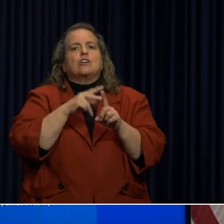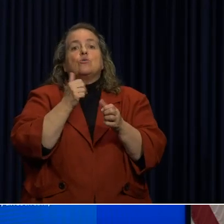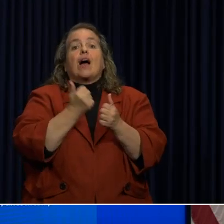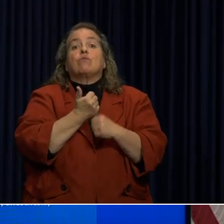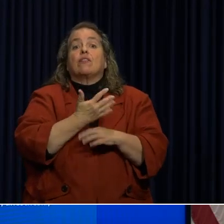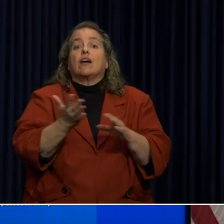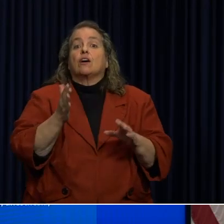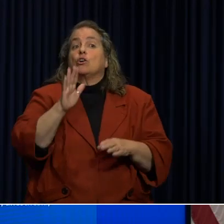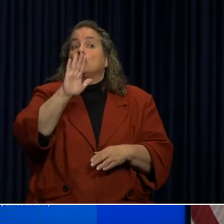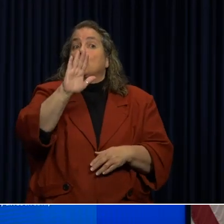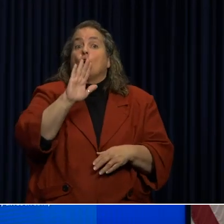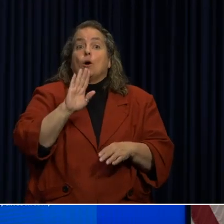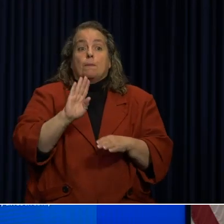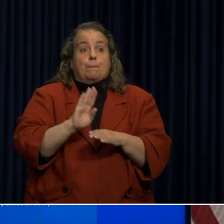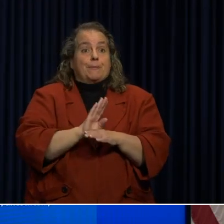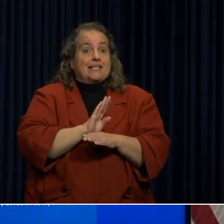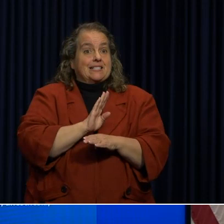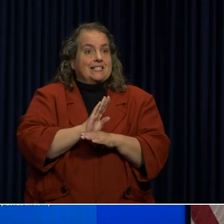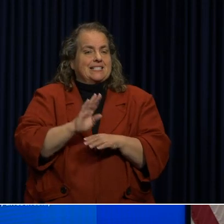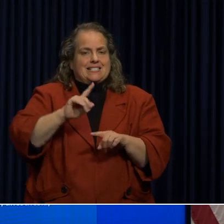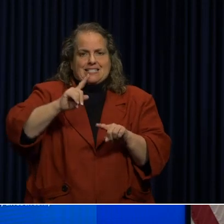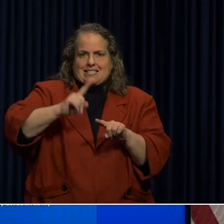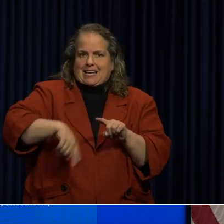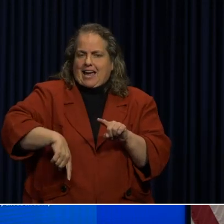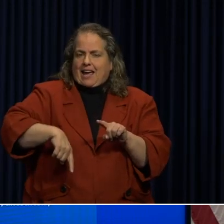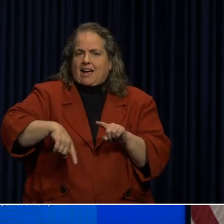business cannot look the same